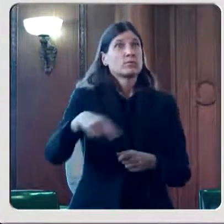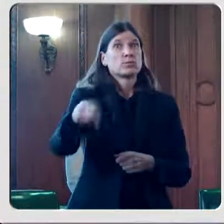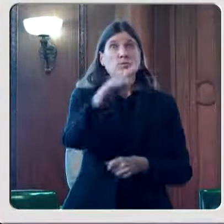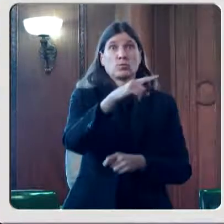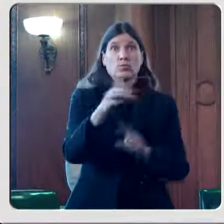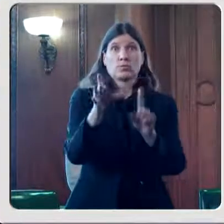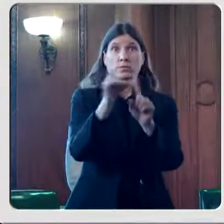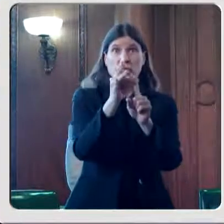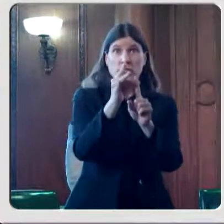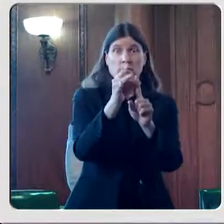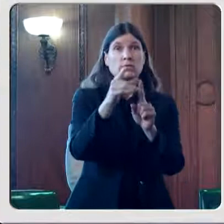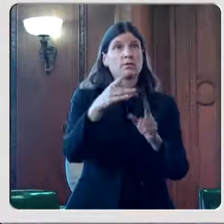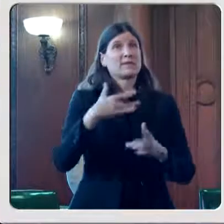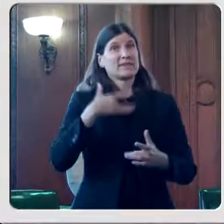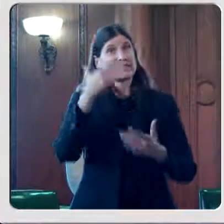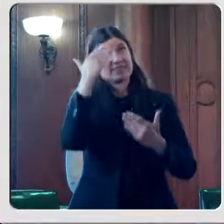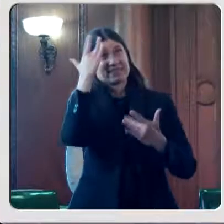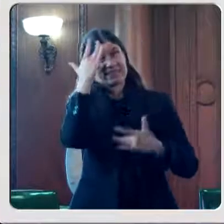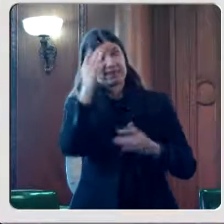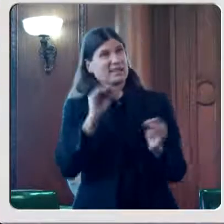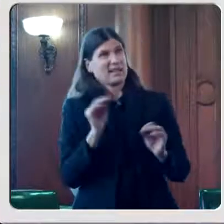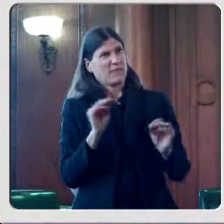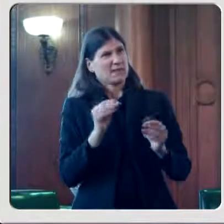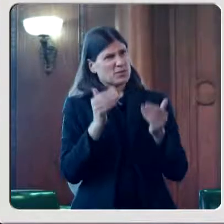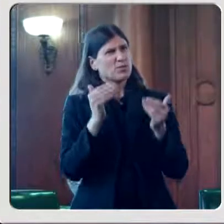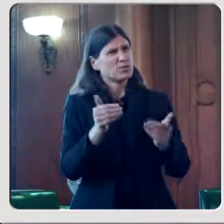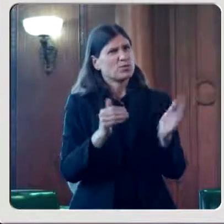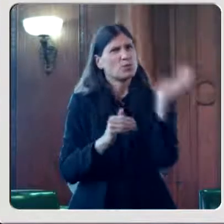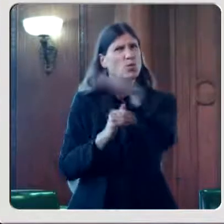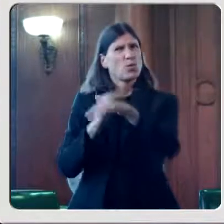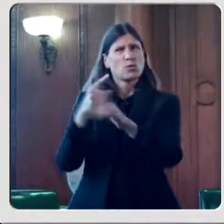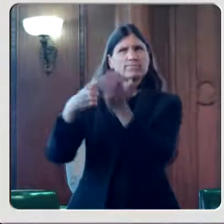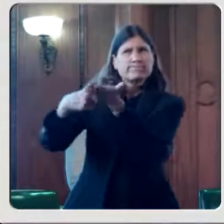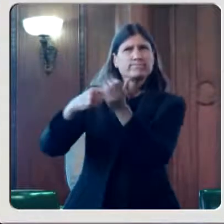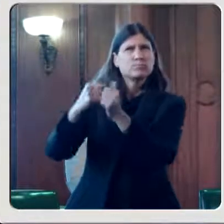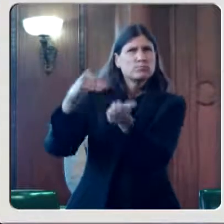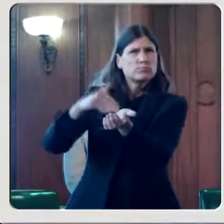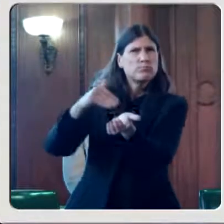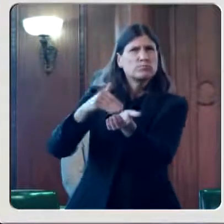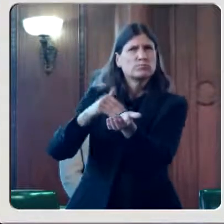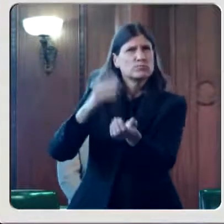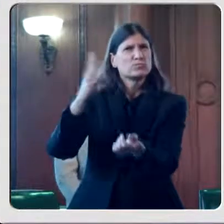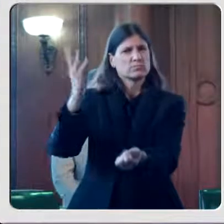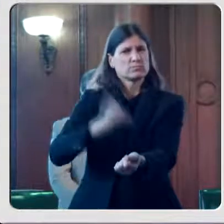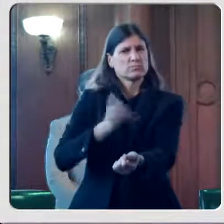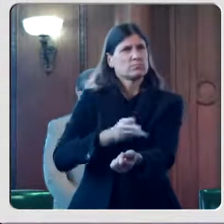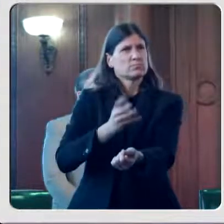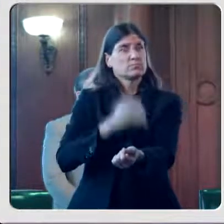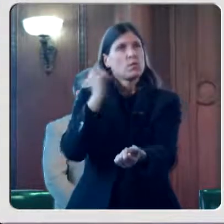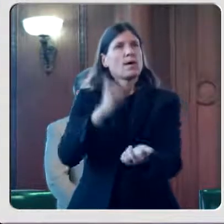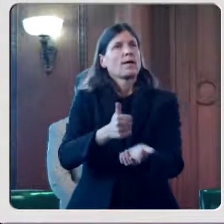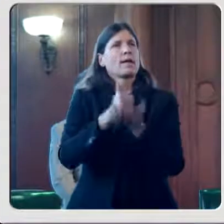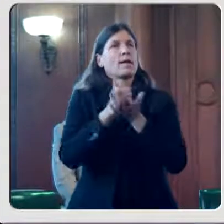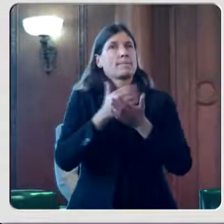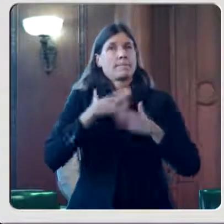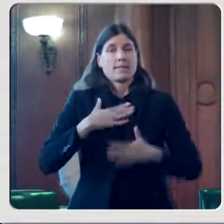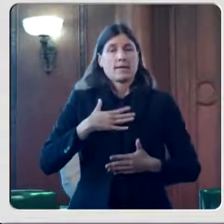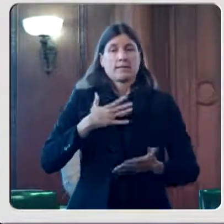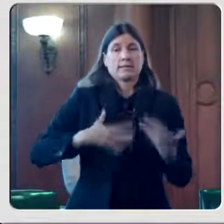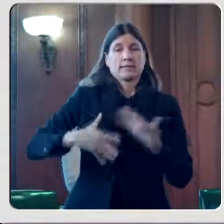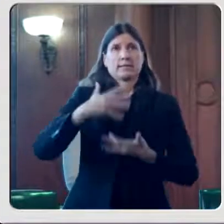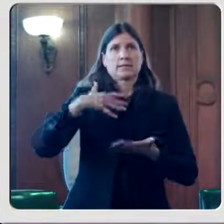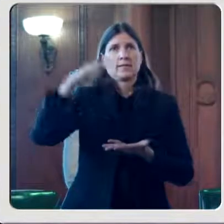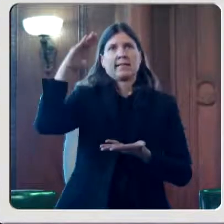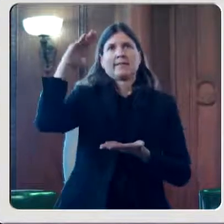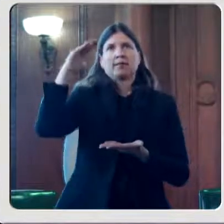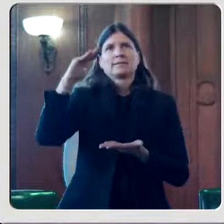that this might be a good idea for them. It's a real win-win. It turns what could have been a severe case into a mild case, and